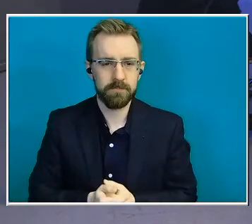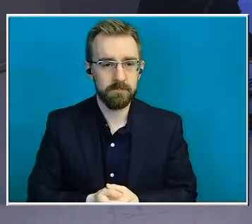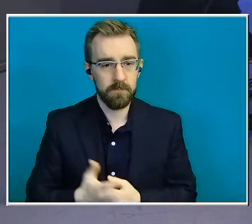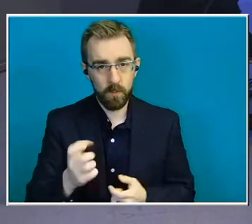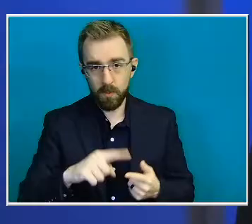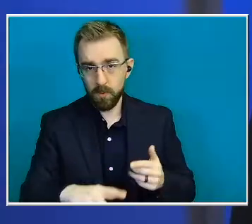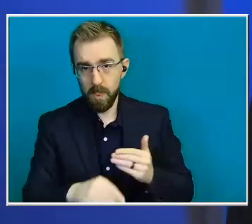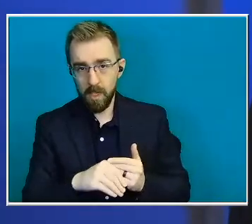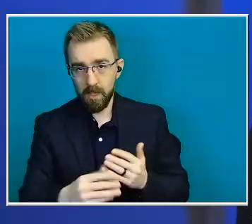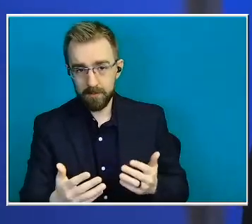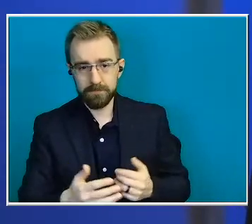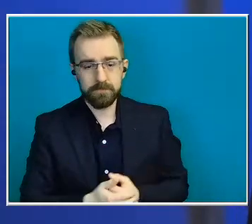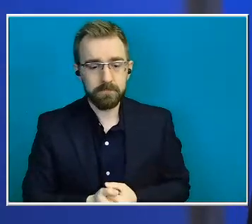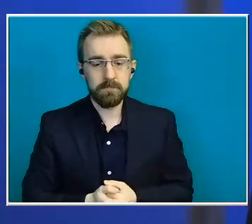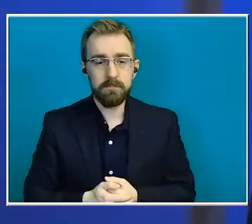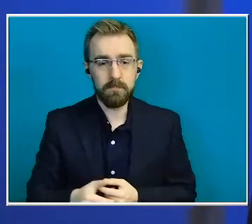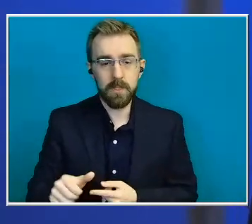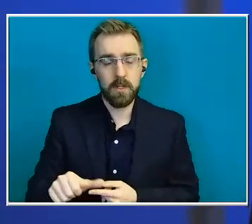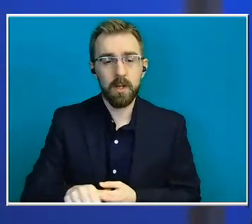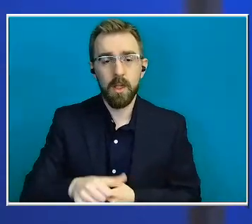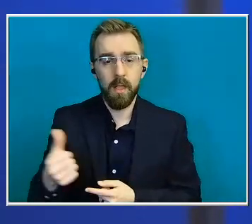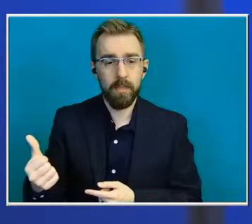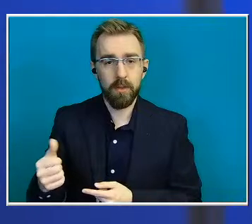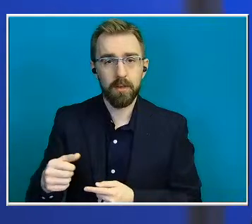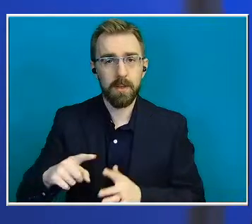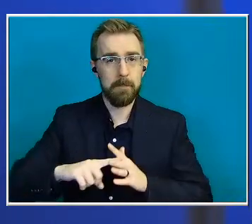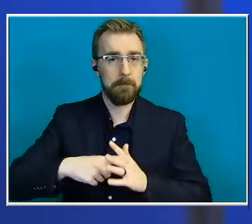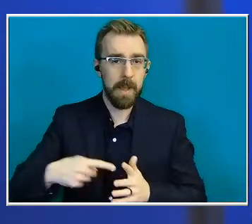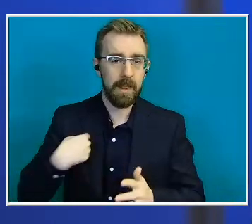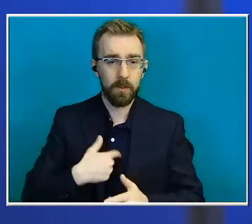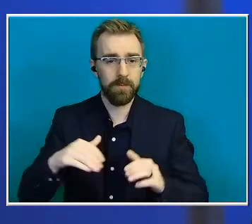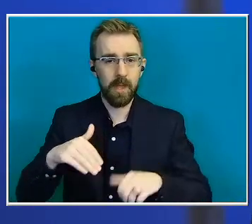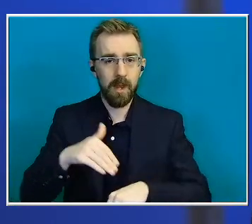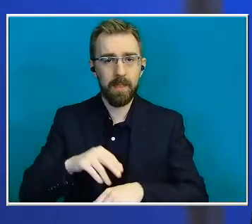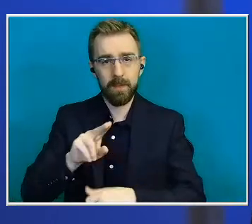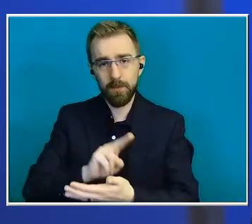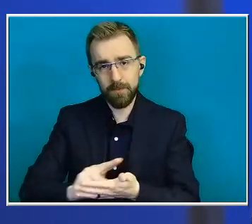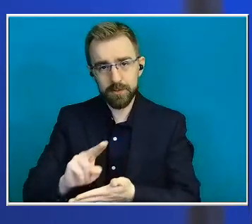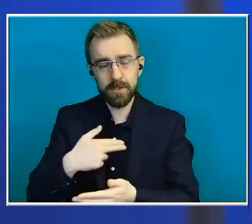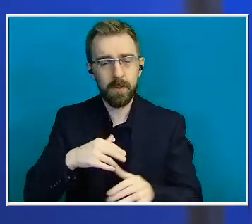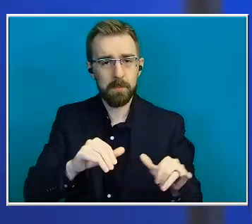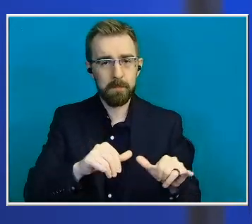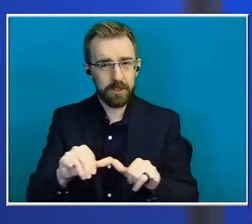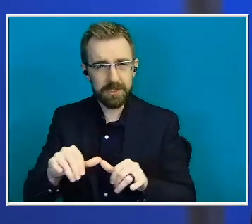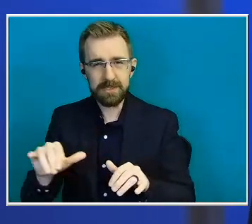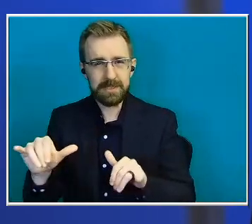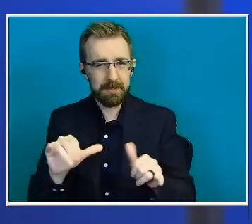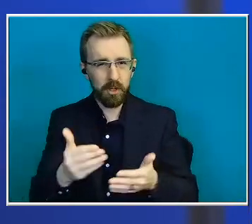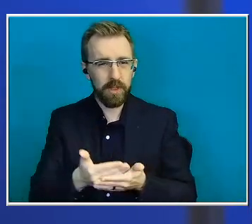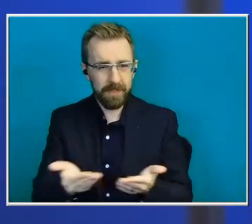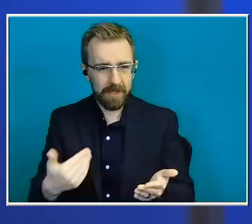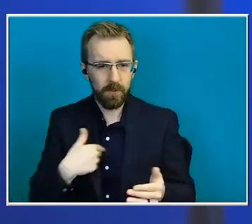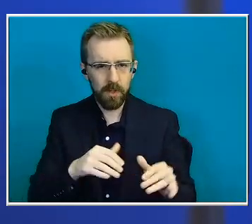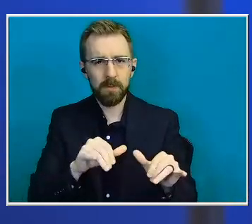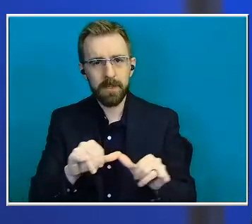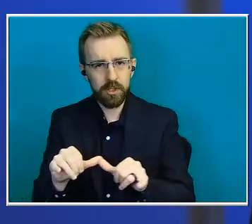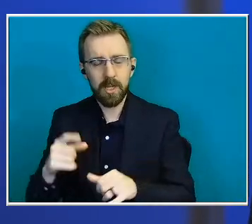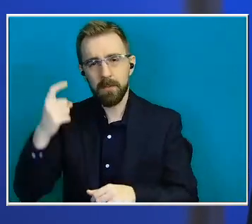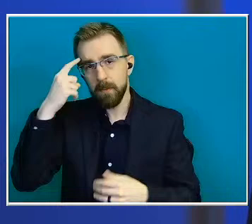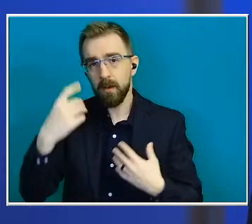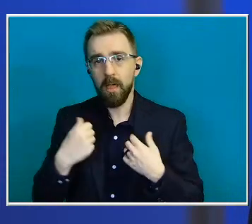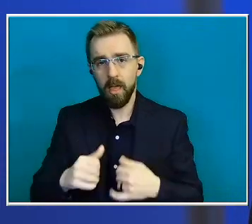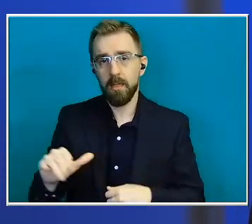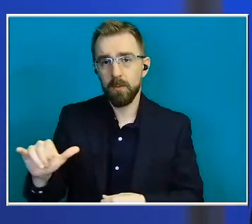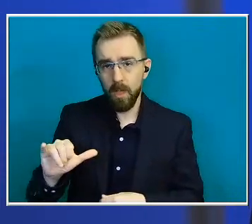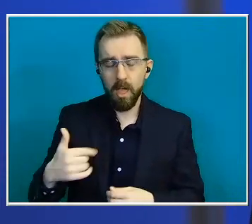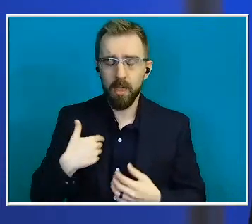Well, in other pilots we've done at the university, we're measuring similar things. We are measuring mental health because we're seeing lots of